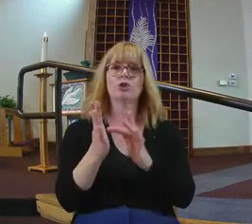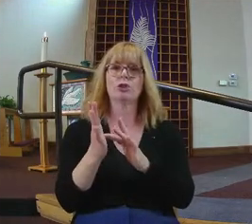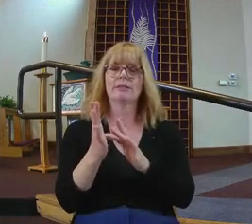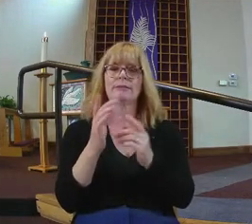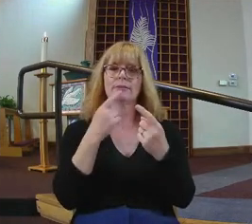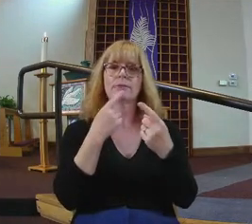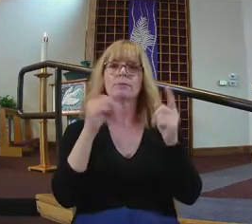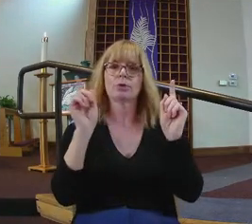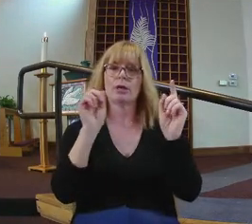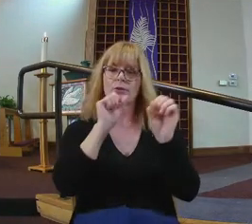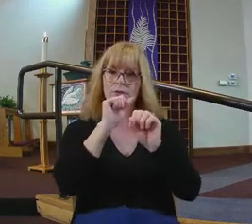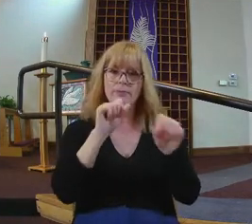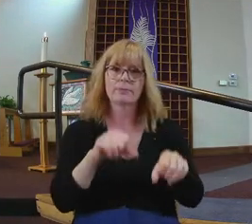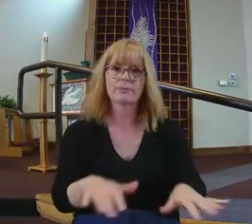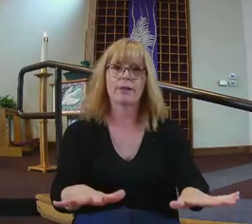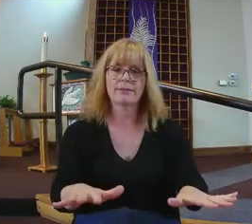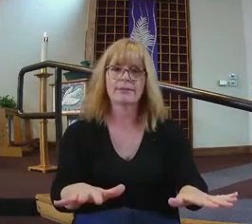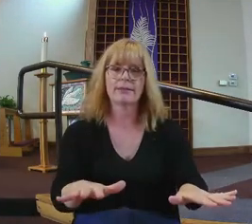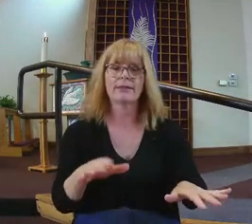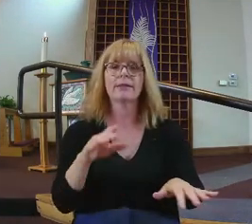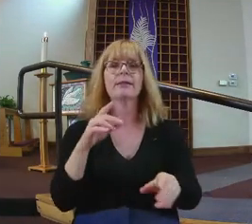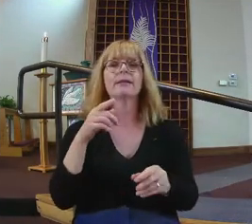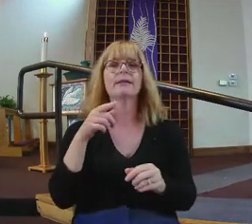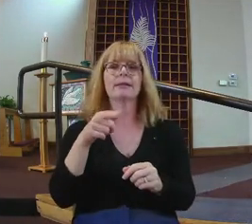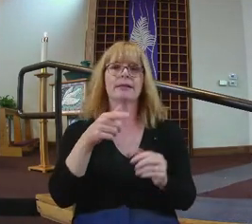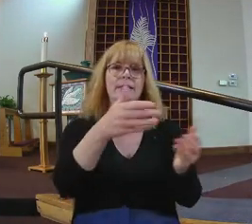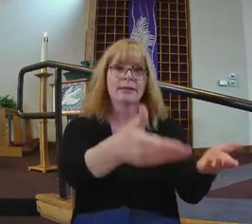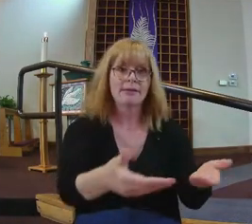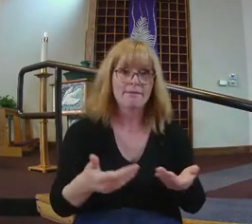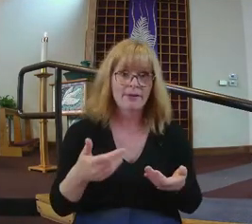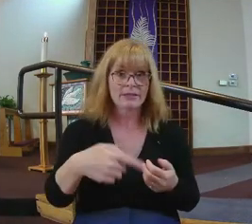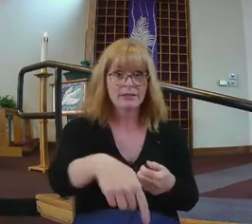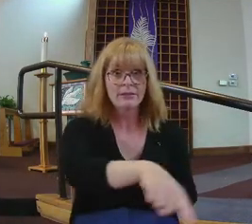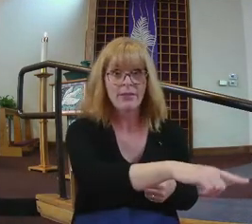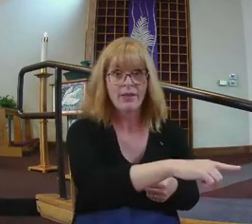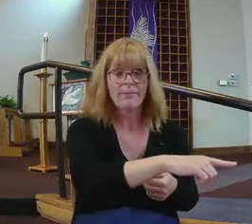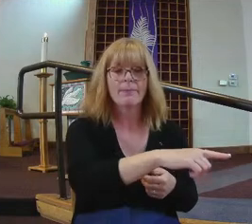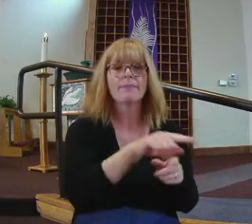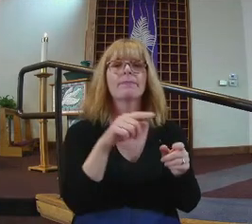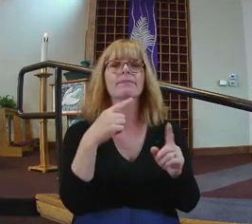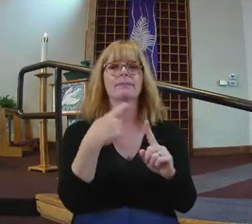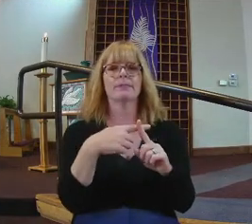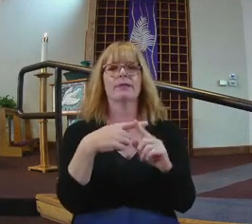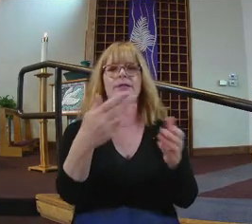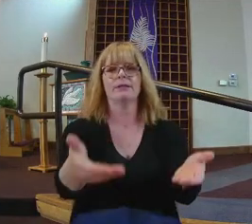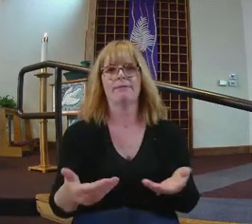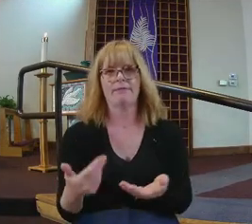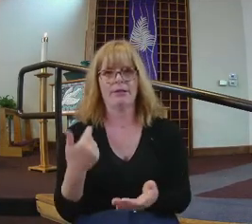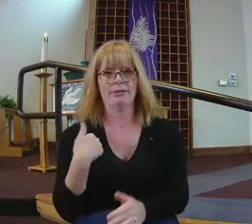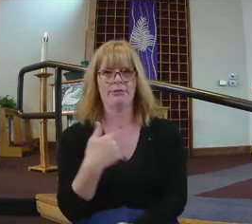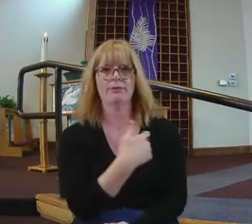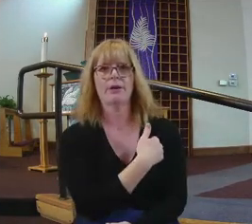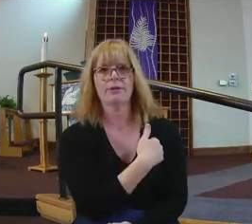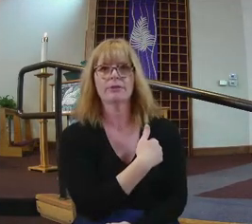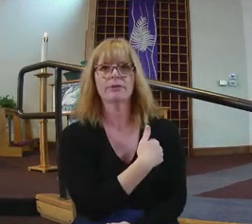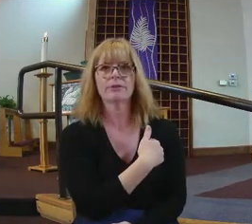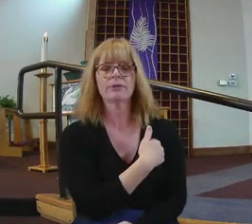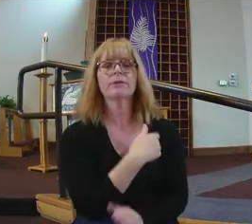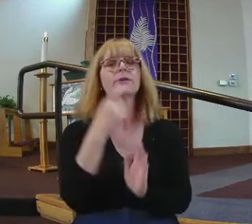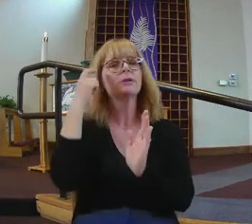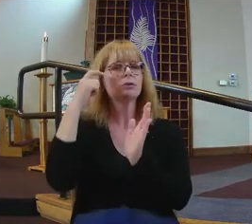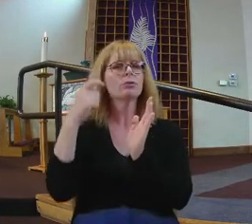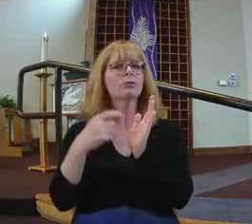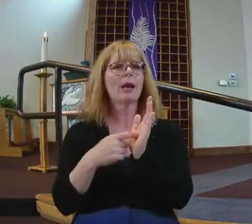folks, he invites them and he invites us to recognize their